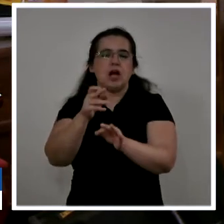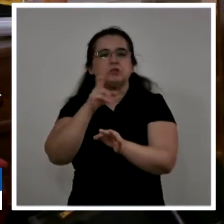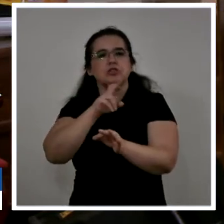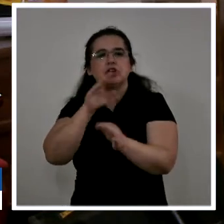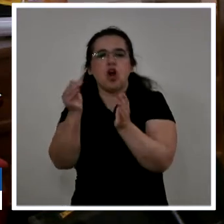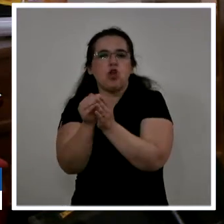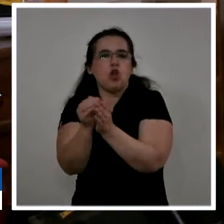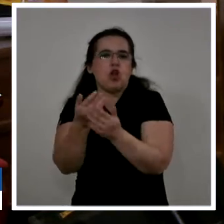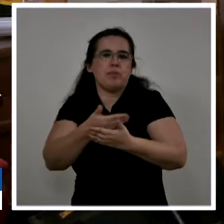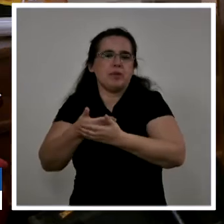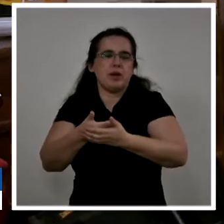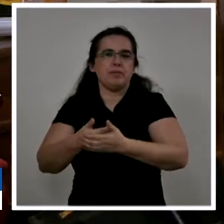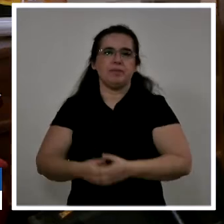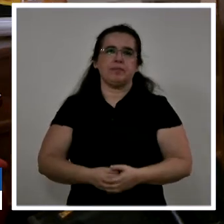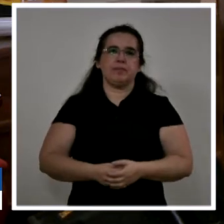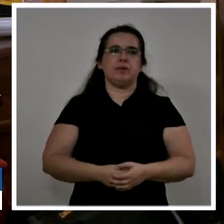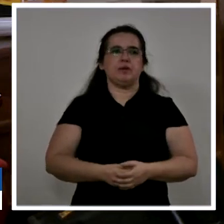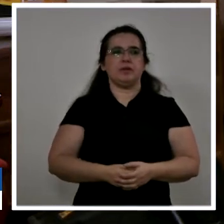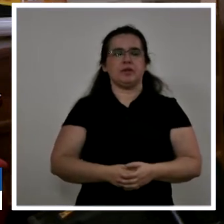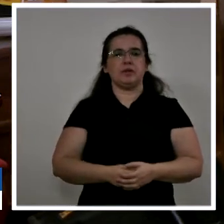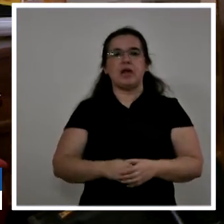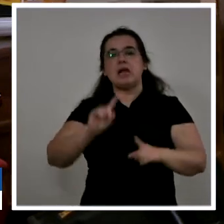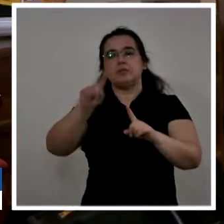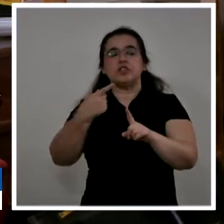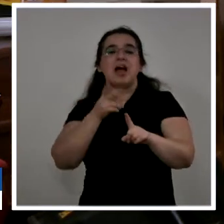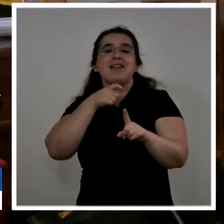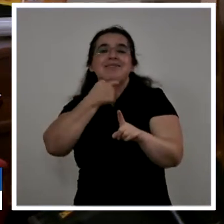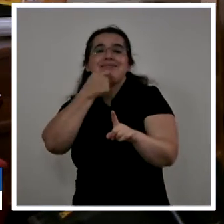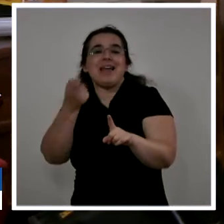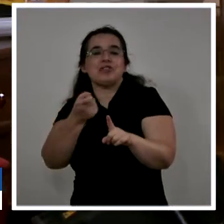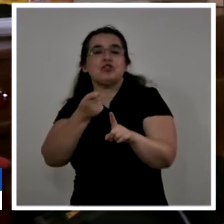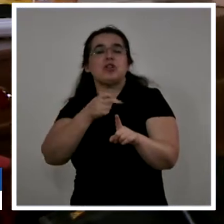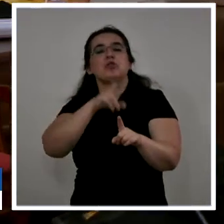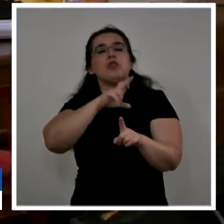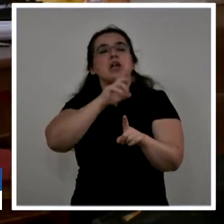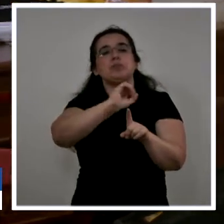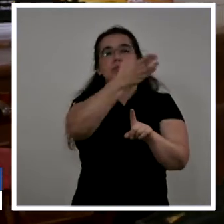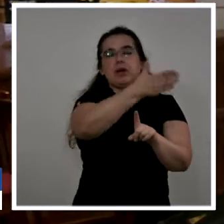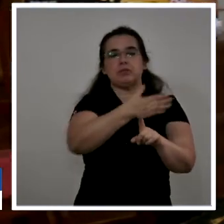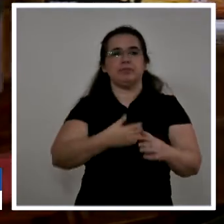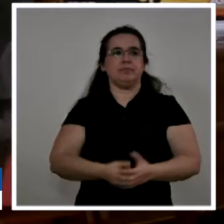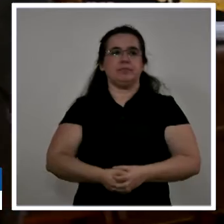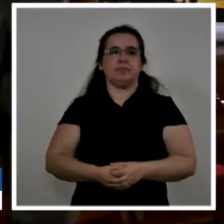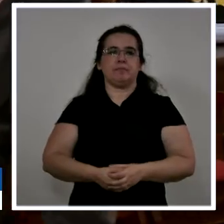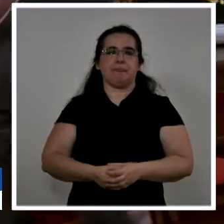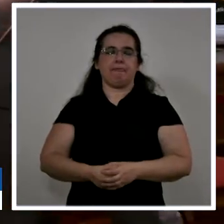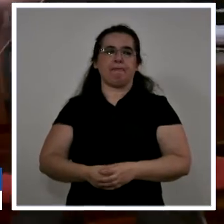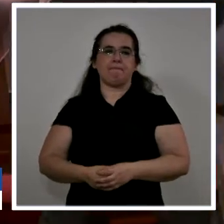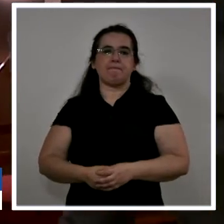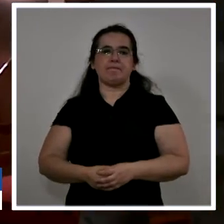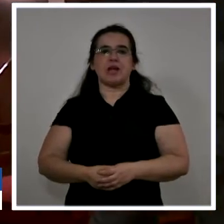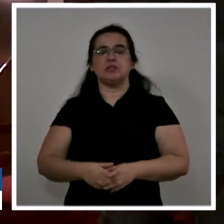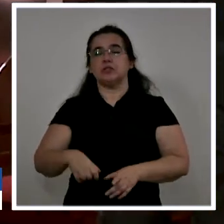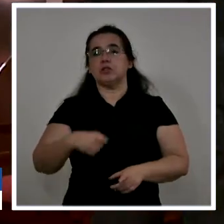mouse grandchildren. E vou ter portanto netos daquele primeiro rato. The grandchild mouse. O neto, o rato, has never met